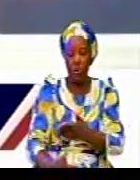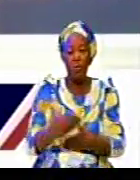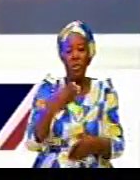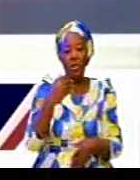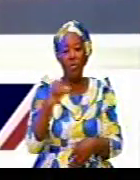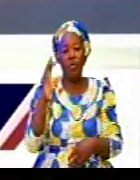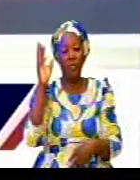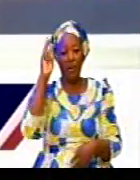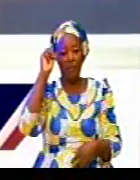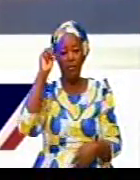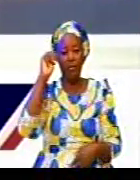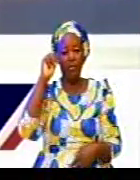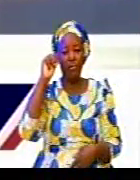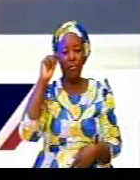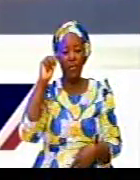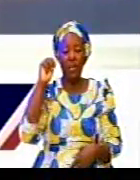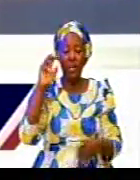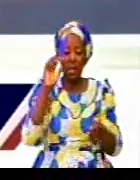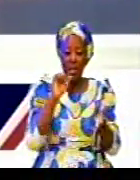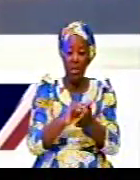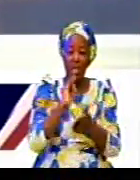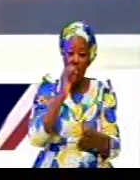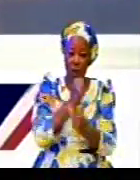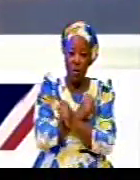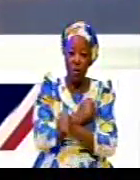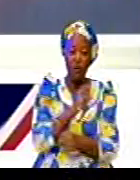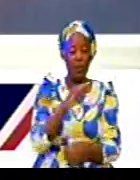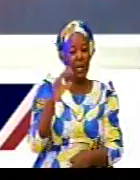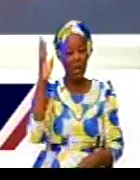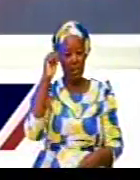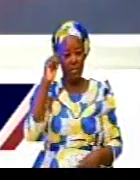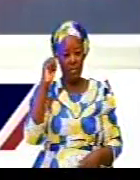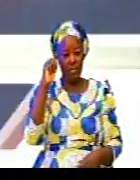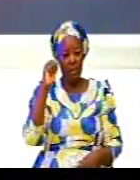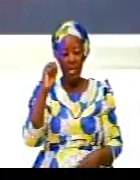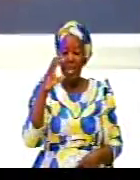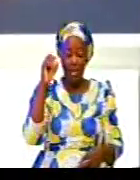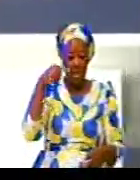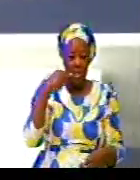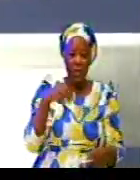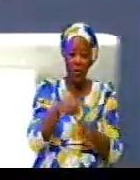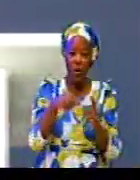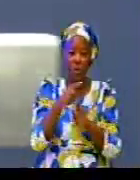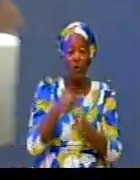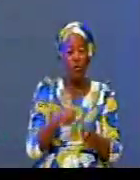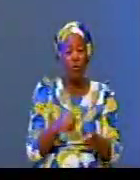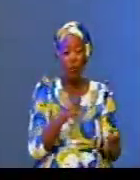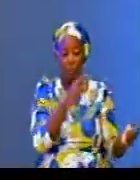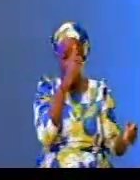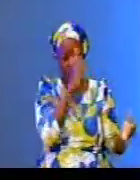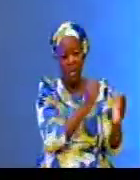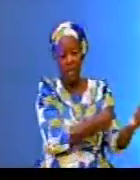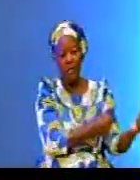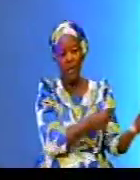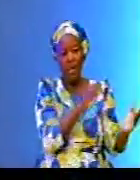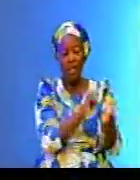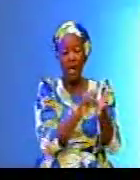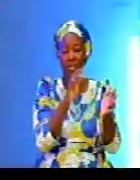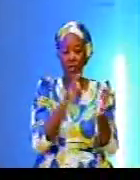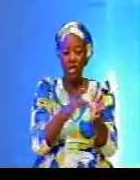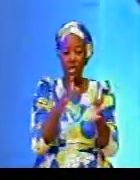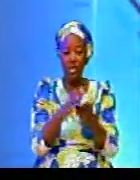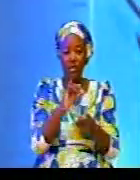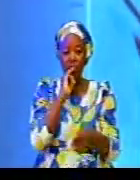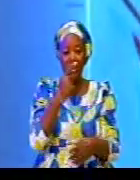also that is begotten of him. It says, when you believe